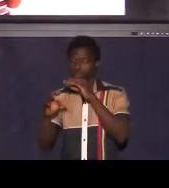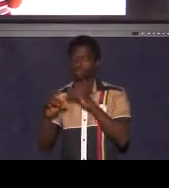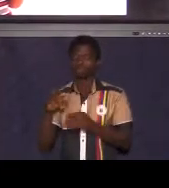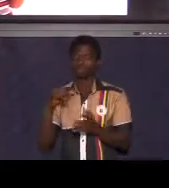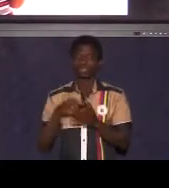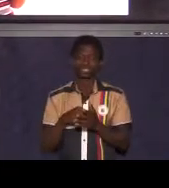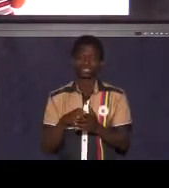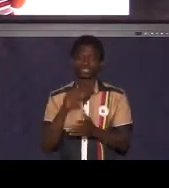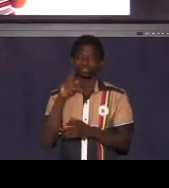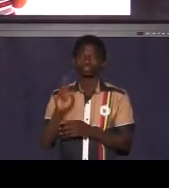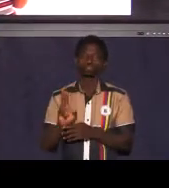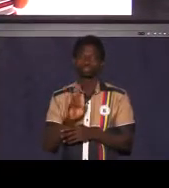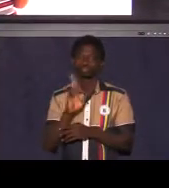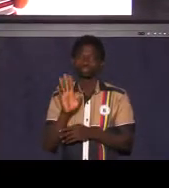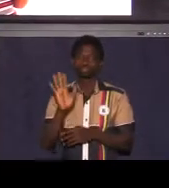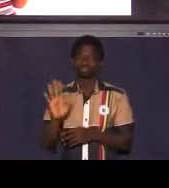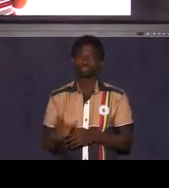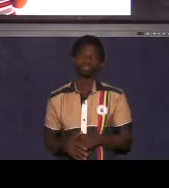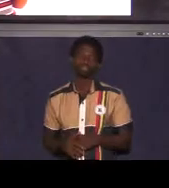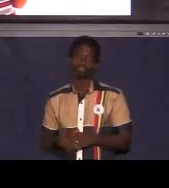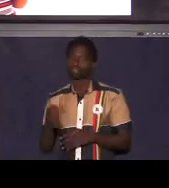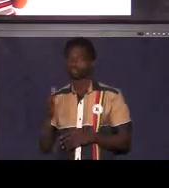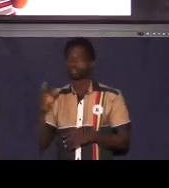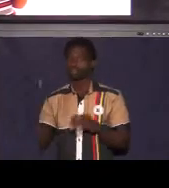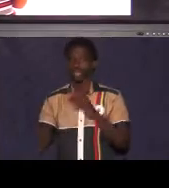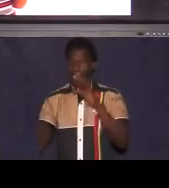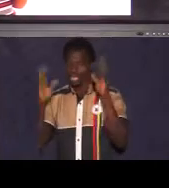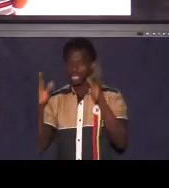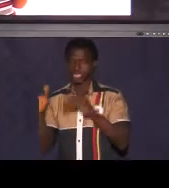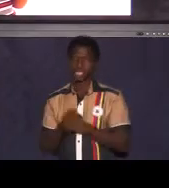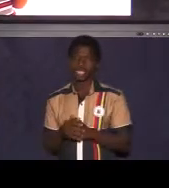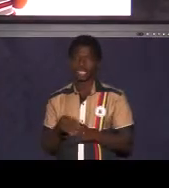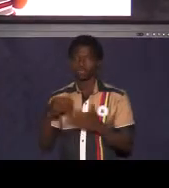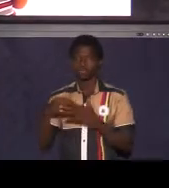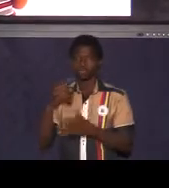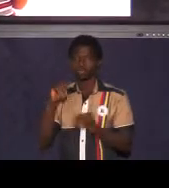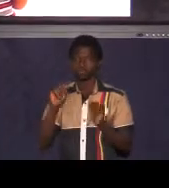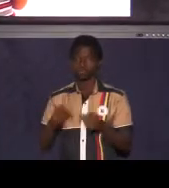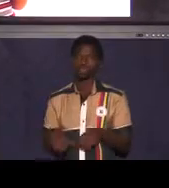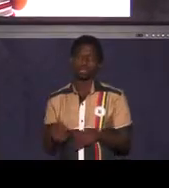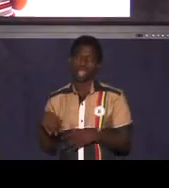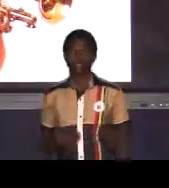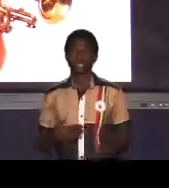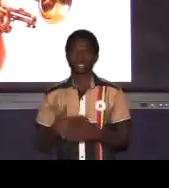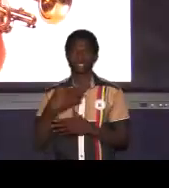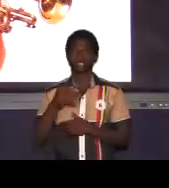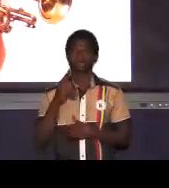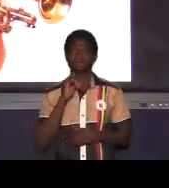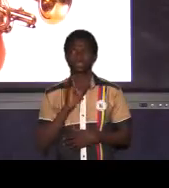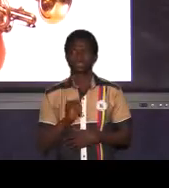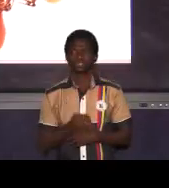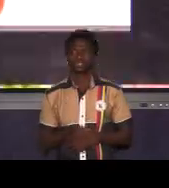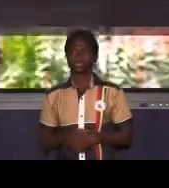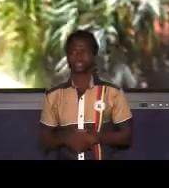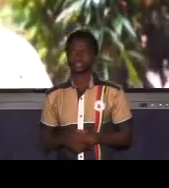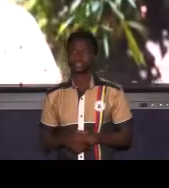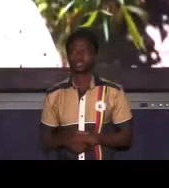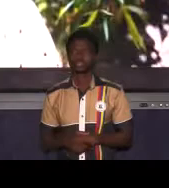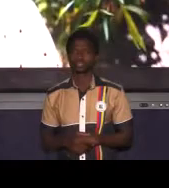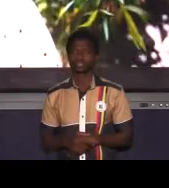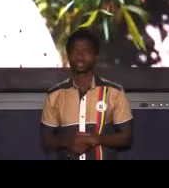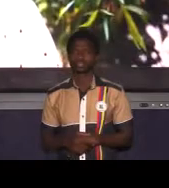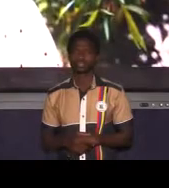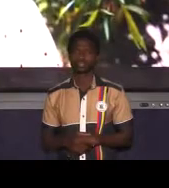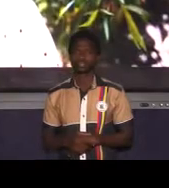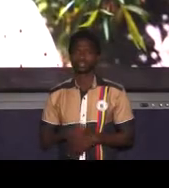to exert your air pressure into it before you can blow those wind instruments. Next one